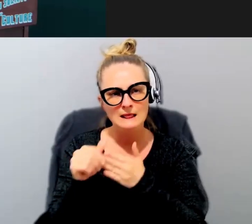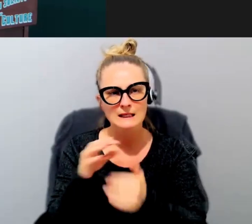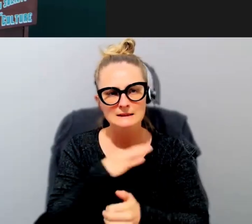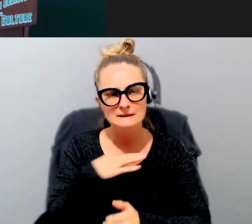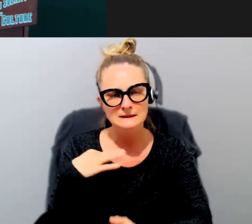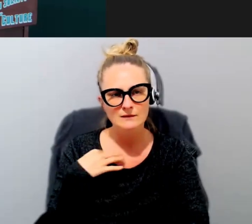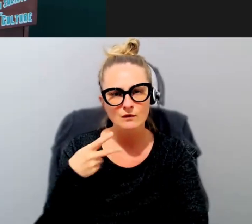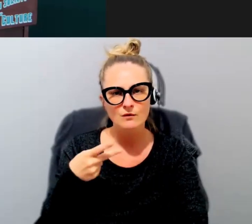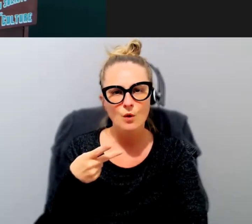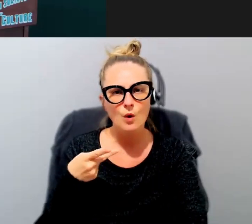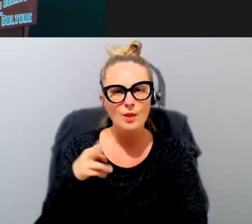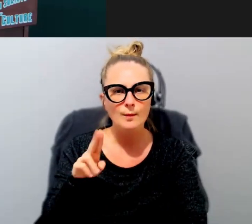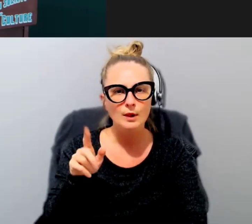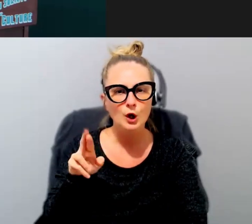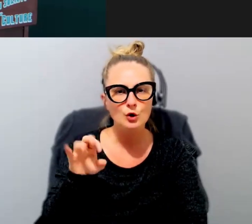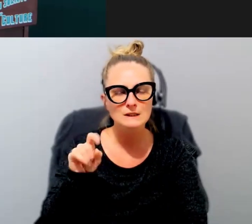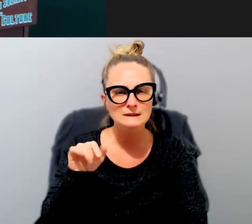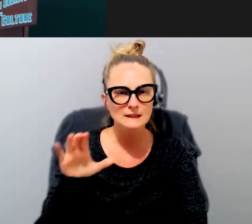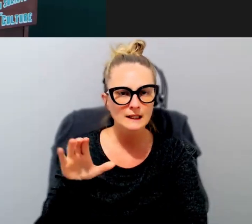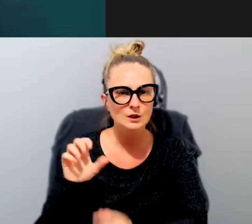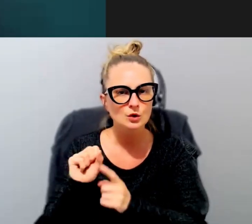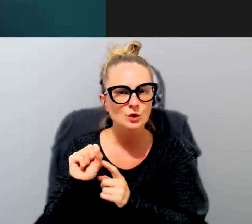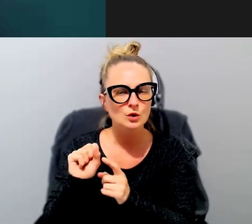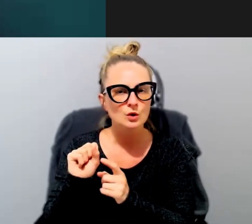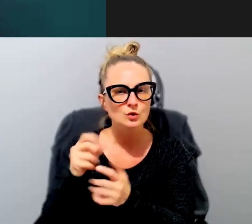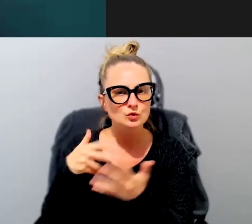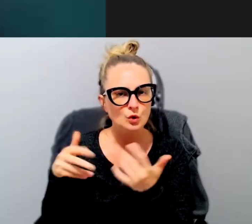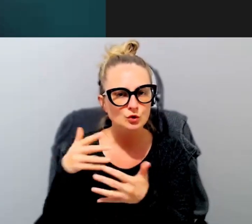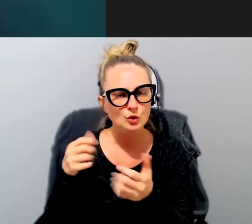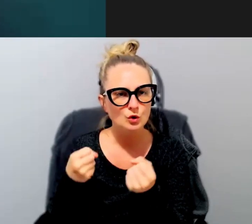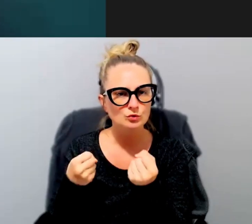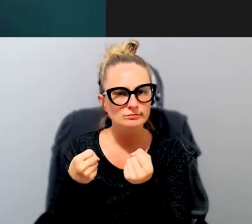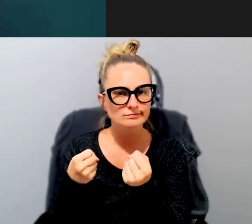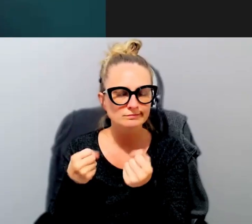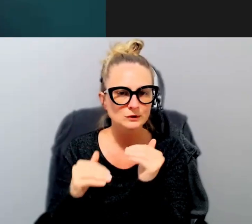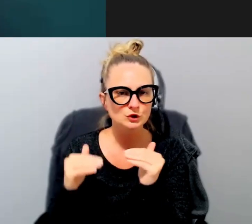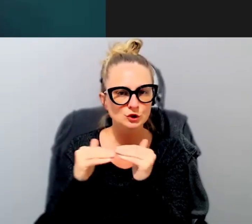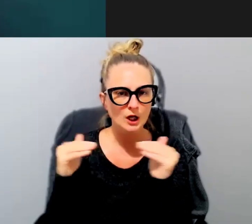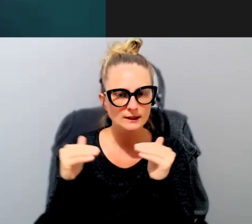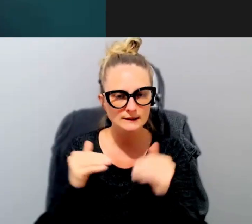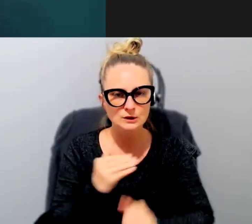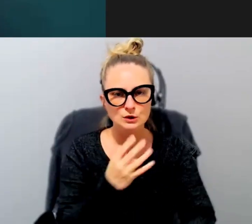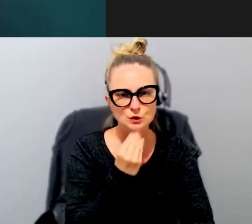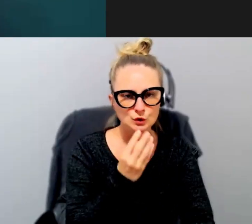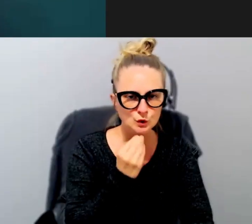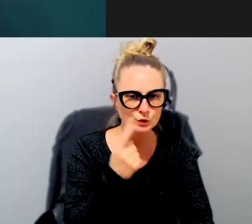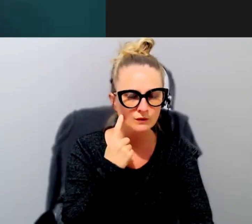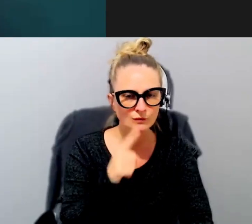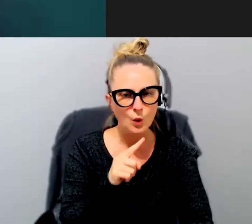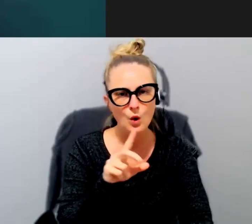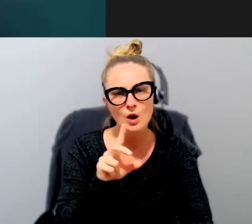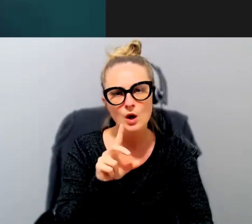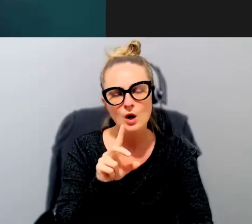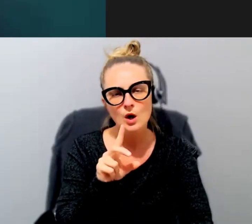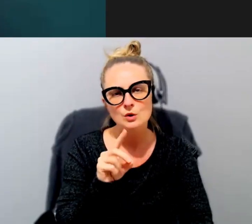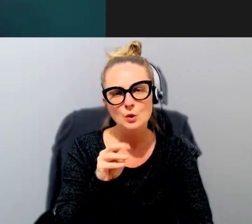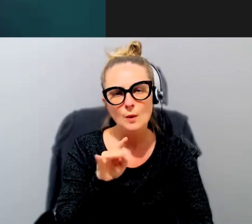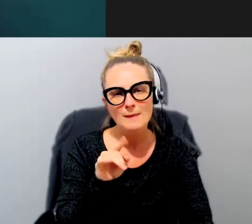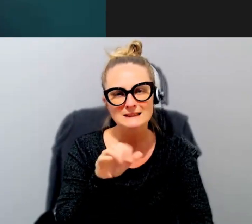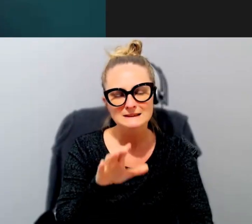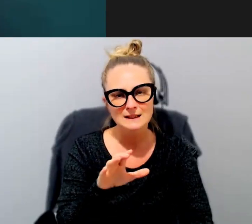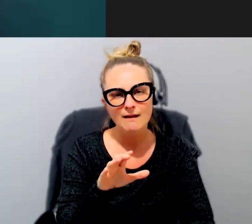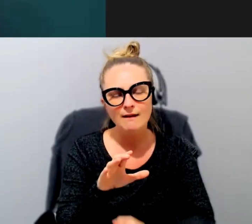Pluralistic Social Justice Initiative, Jews for a Secular Democracy, mobilizing Jewish voices to defend the separation